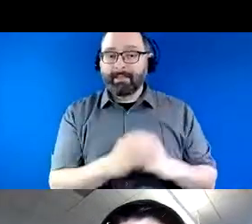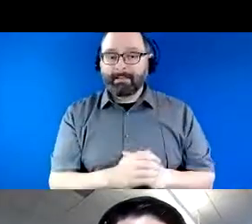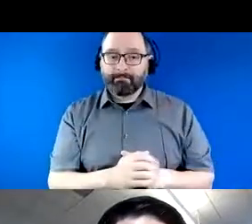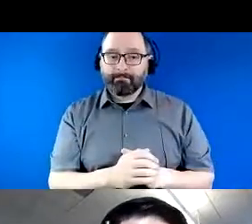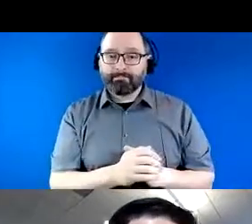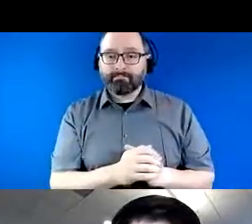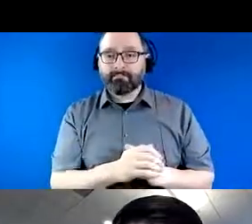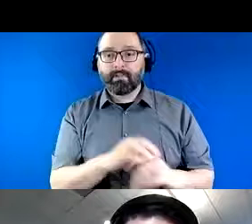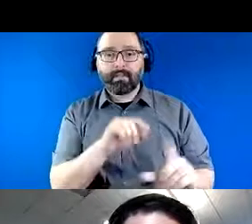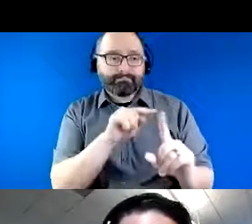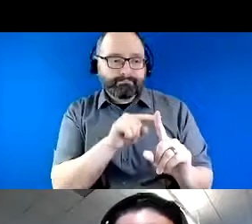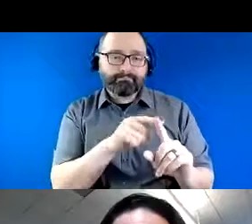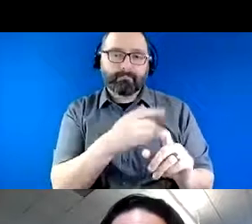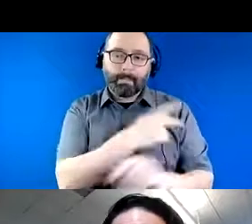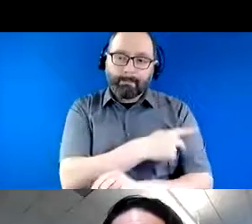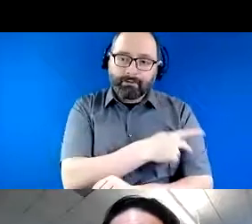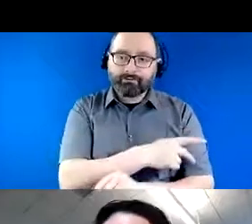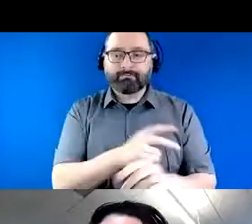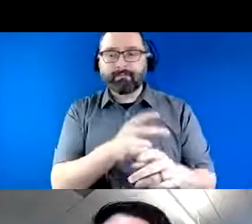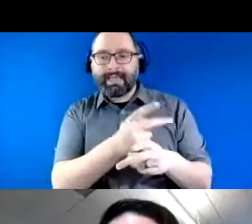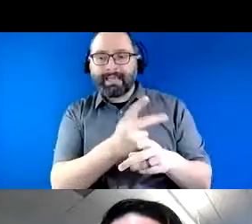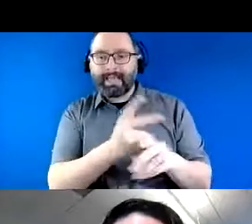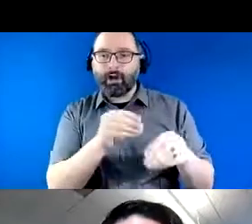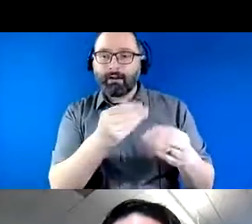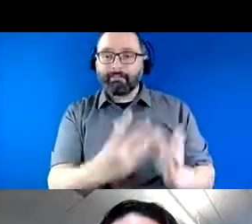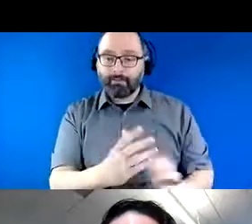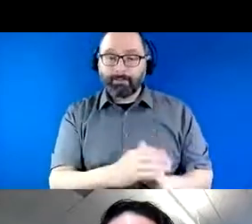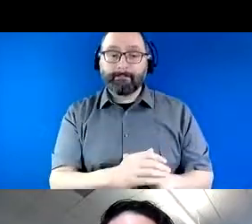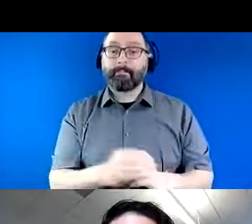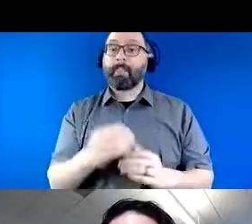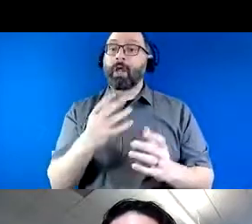caregiver. We want to maximize independence,